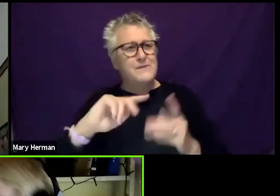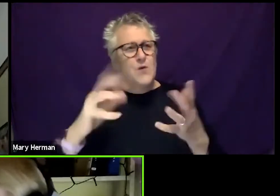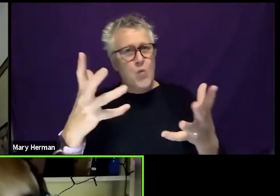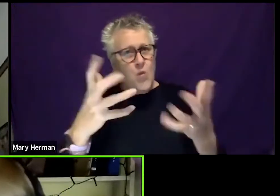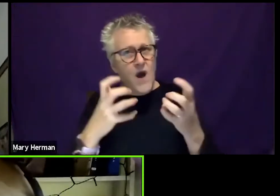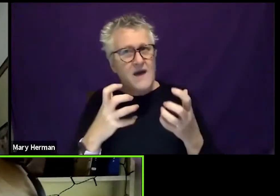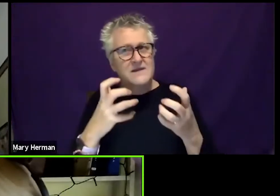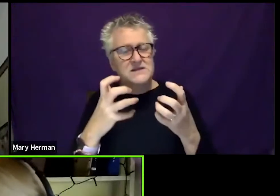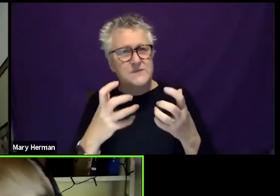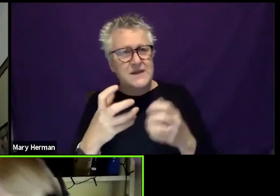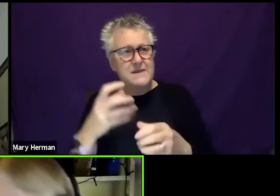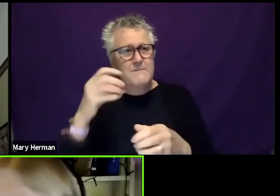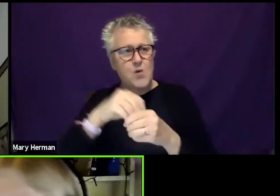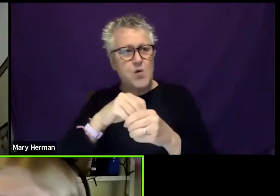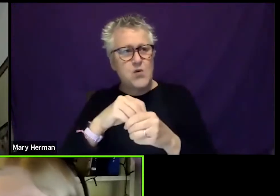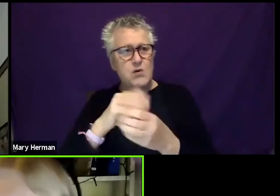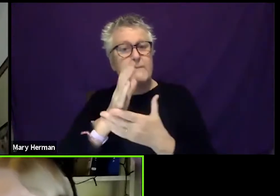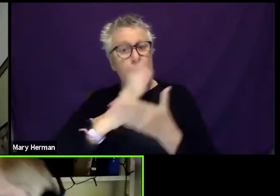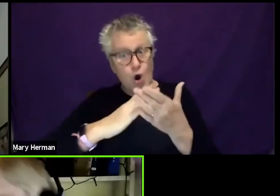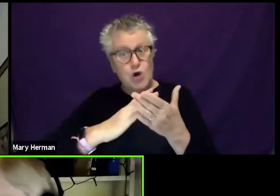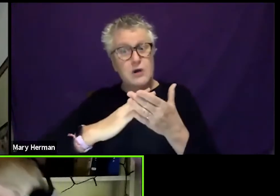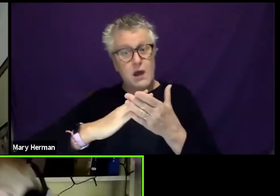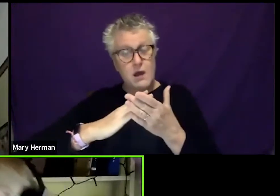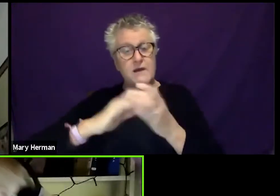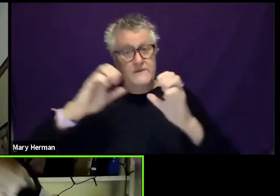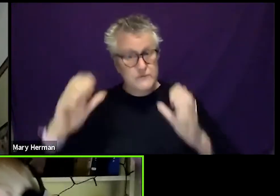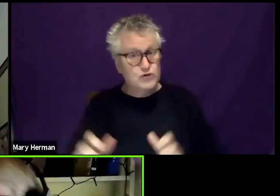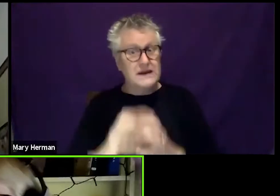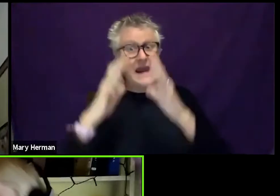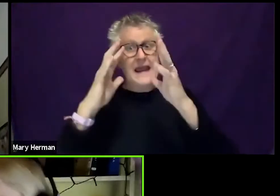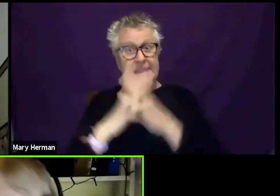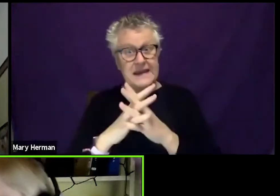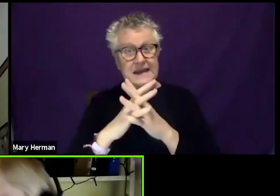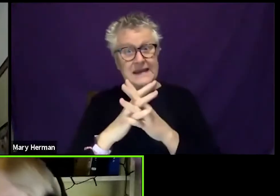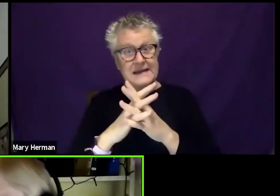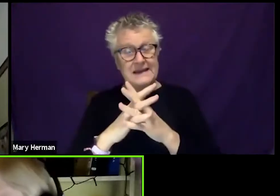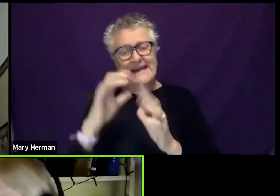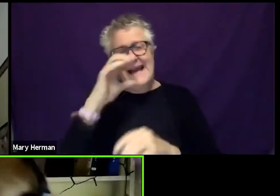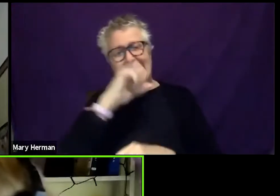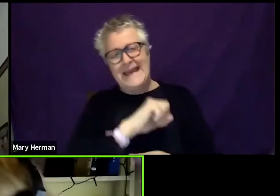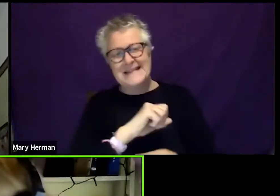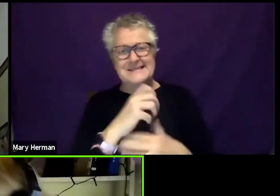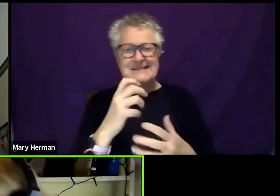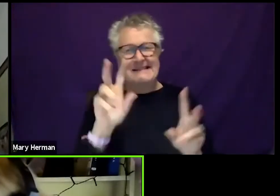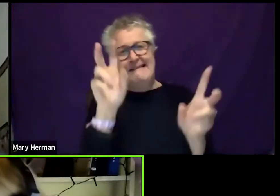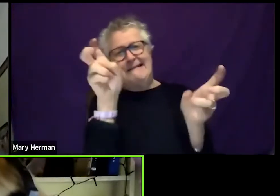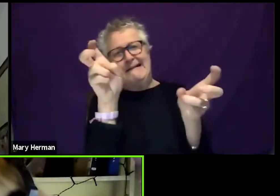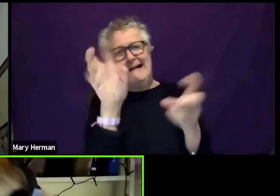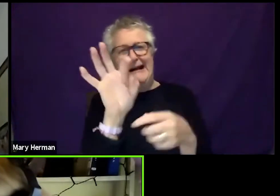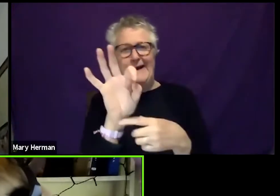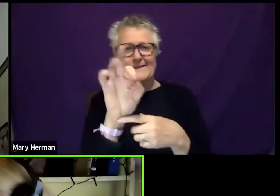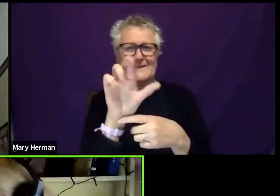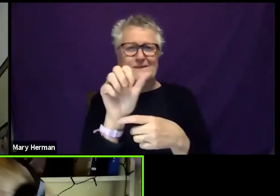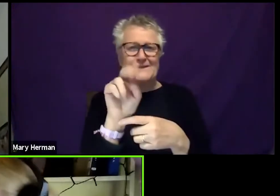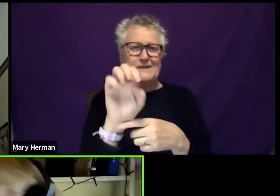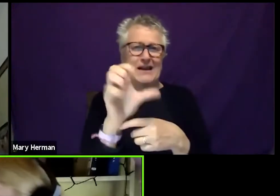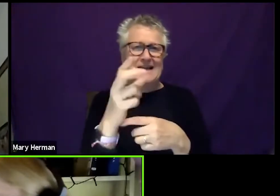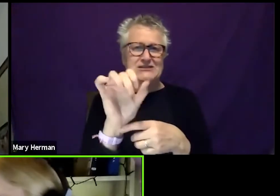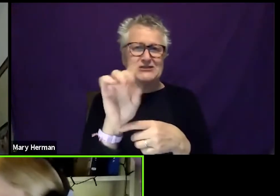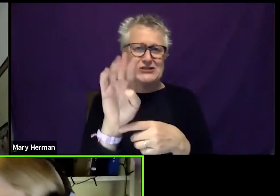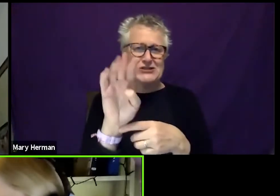in other parts of the world, and try and, I guess, franchise it. But obviously it's not a franchise. But yeah,